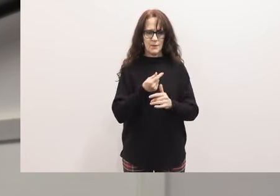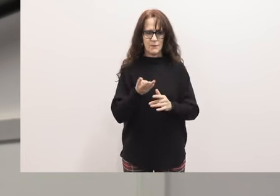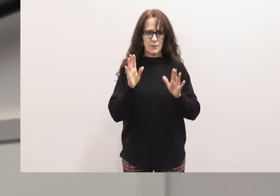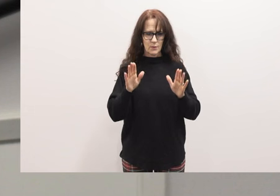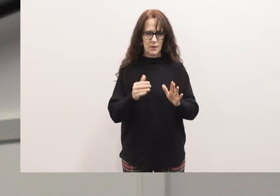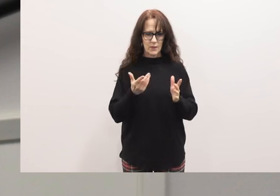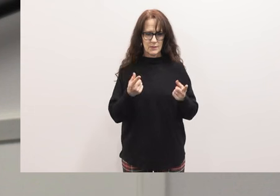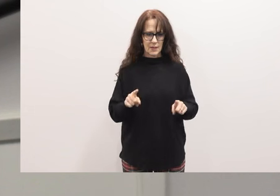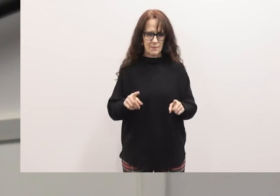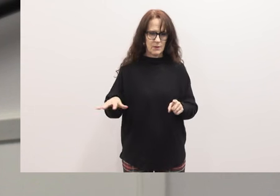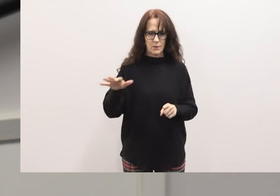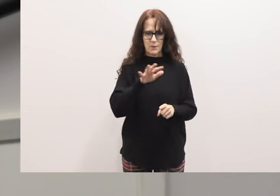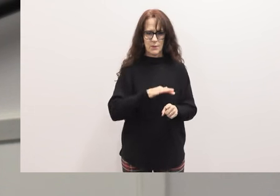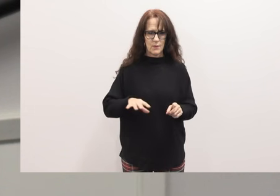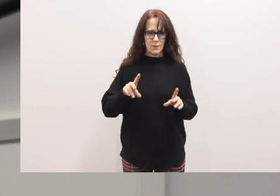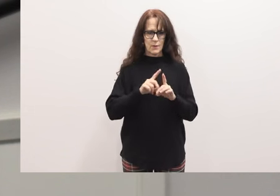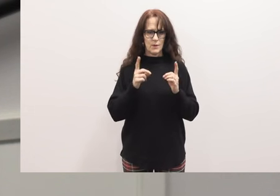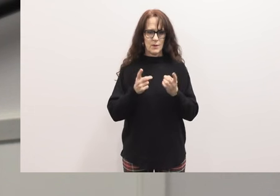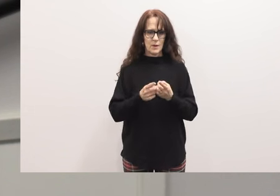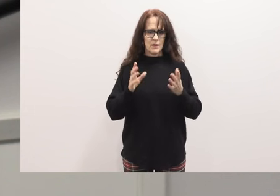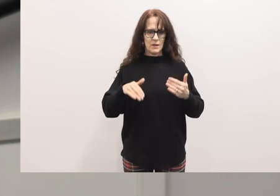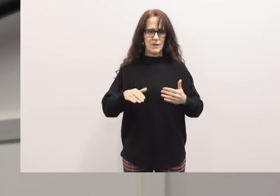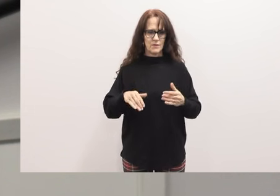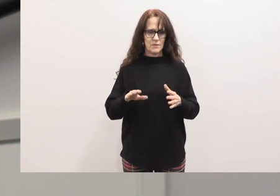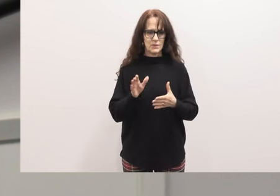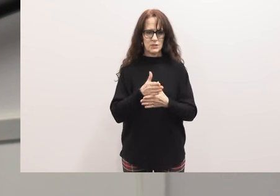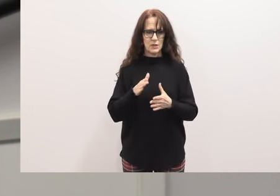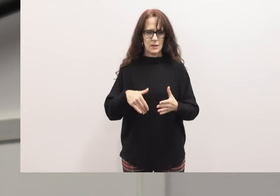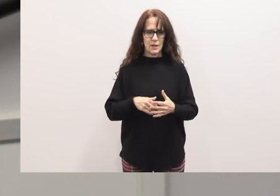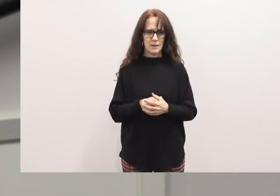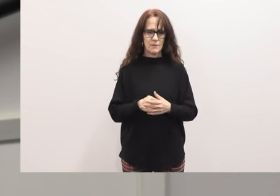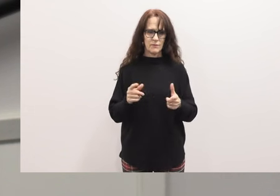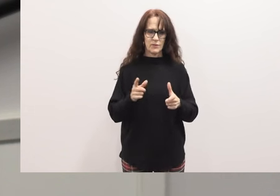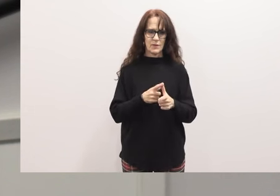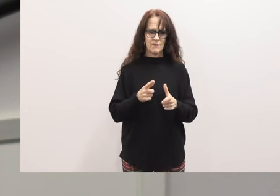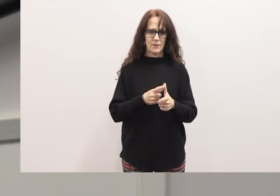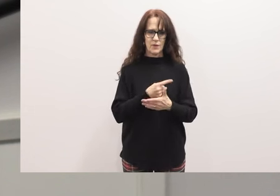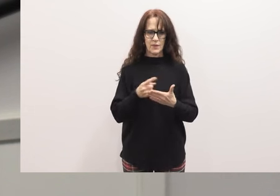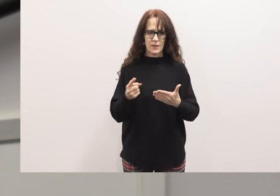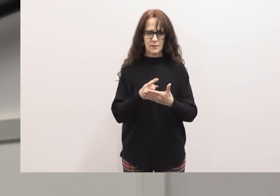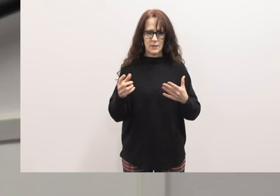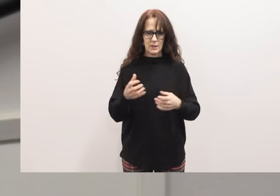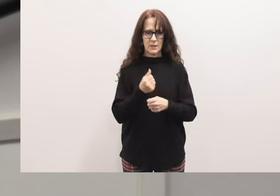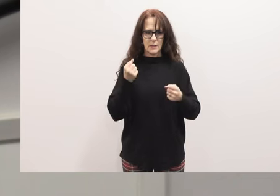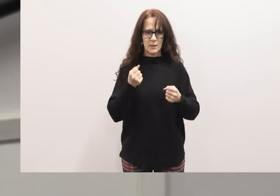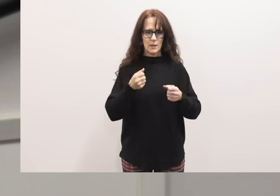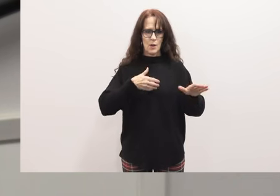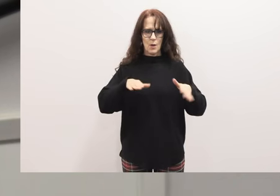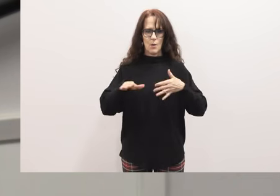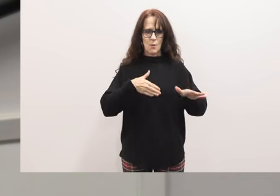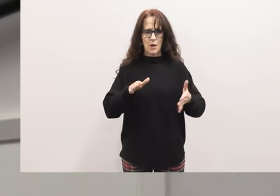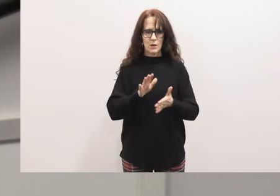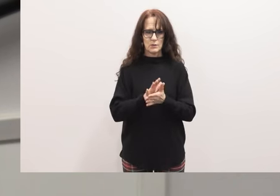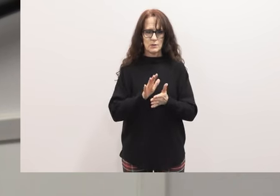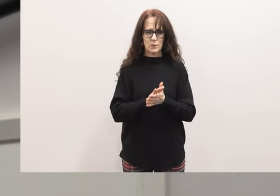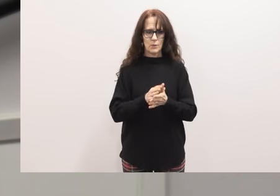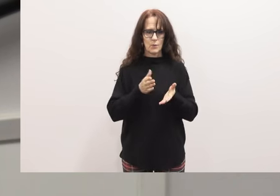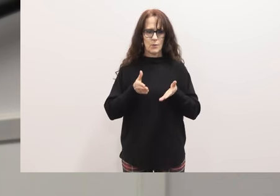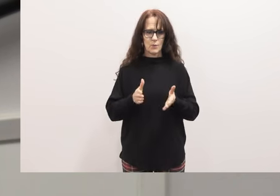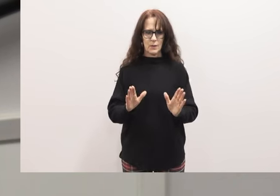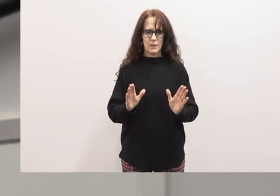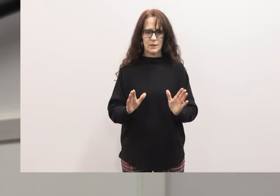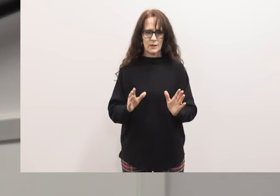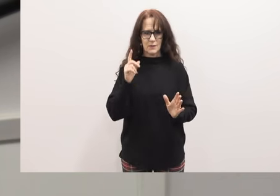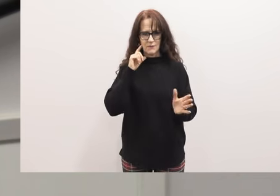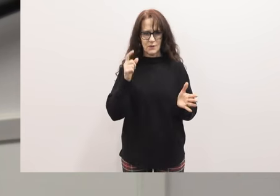going on across the district that have not been shared yet. The first is this week we celebrate Walk to School Week. And so if you